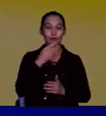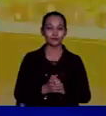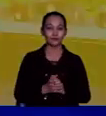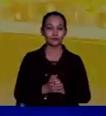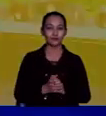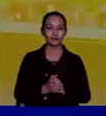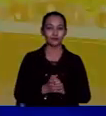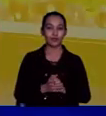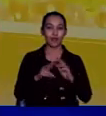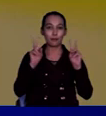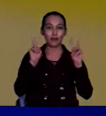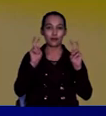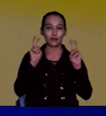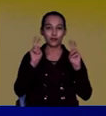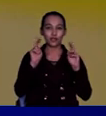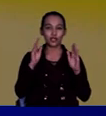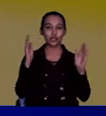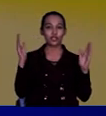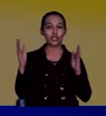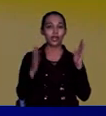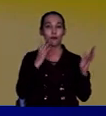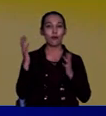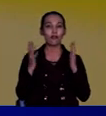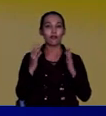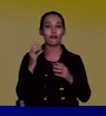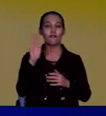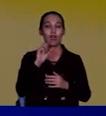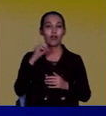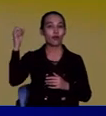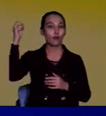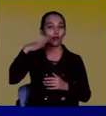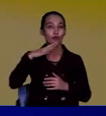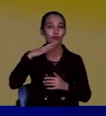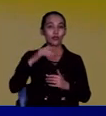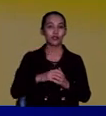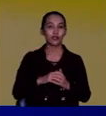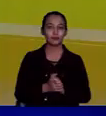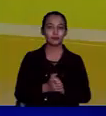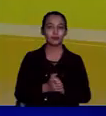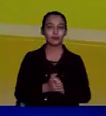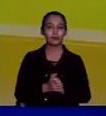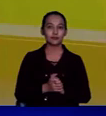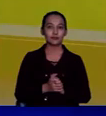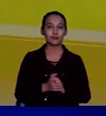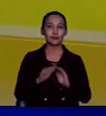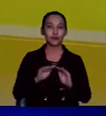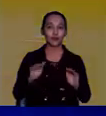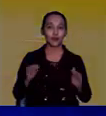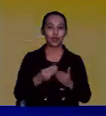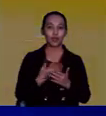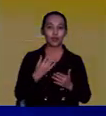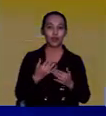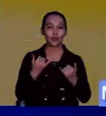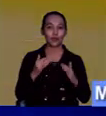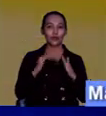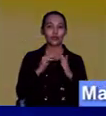darsi. Mavzu: shamol va quyosh. Muallif: Ezop. Bolajonlar,